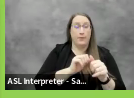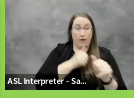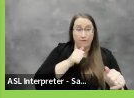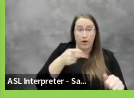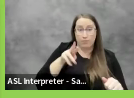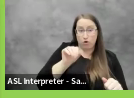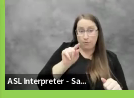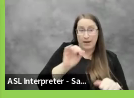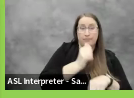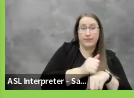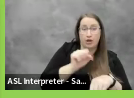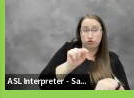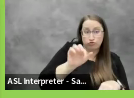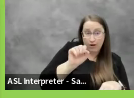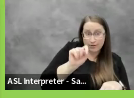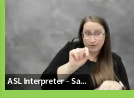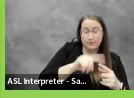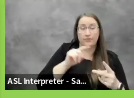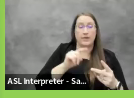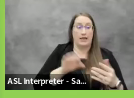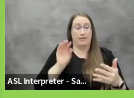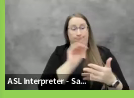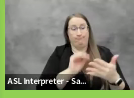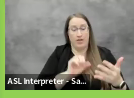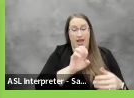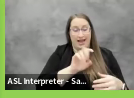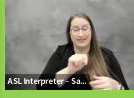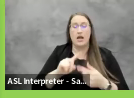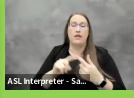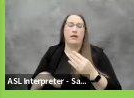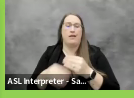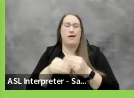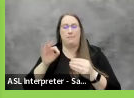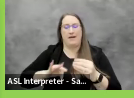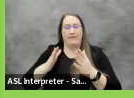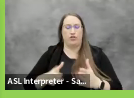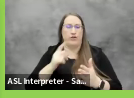into it, and putting beneficiaries on other assets.